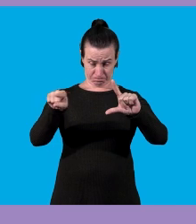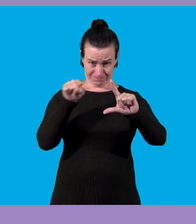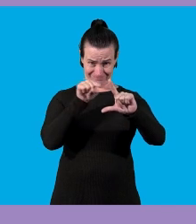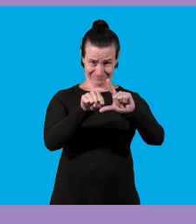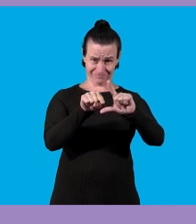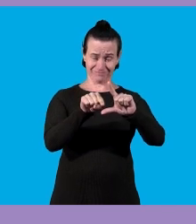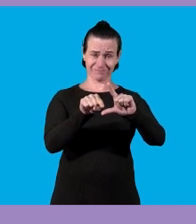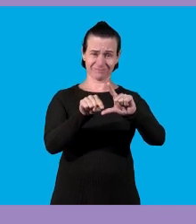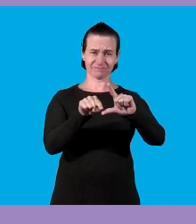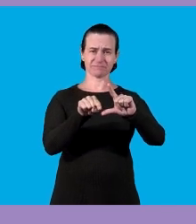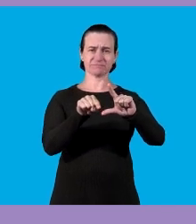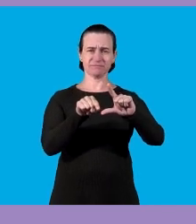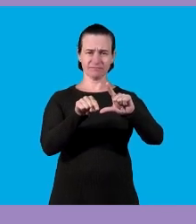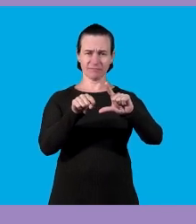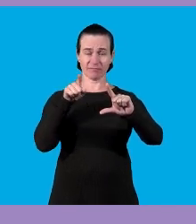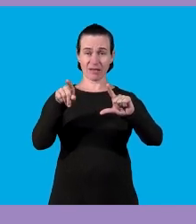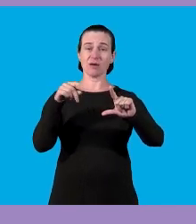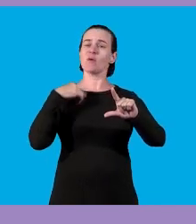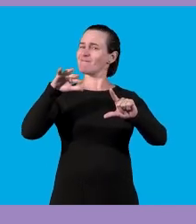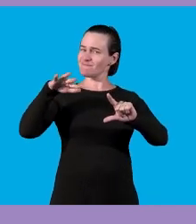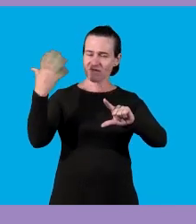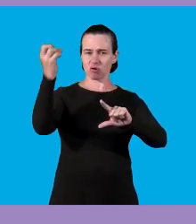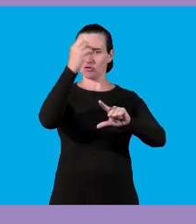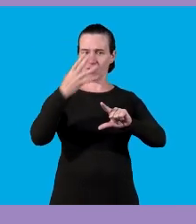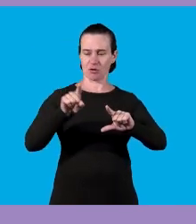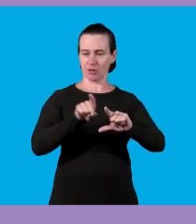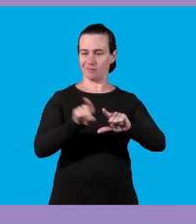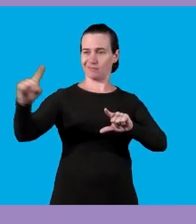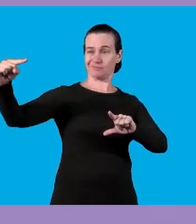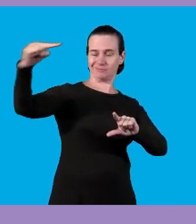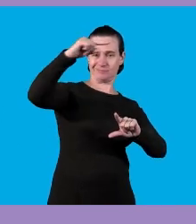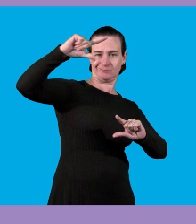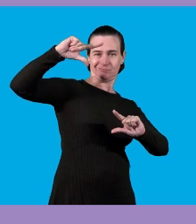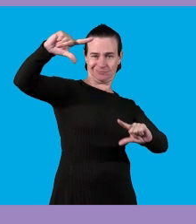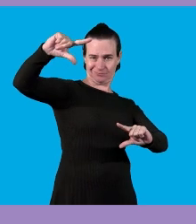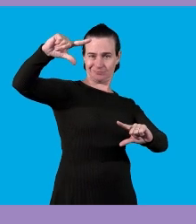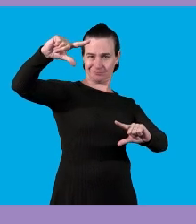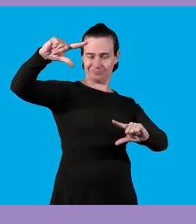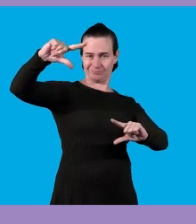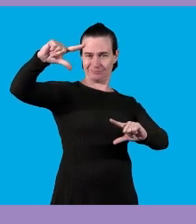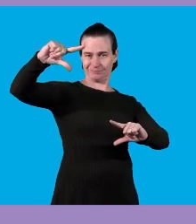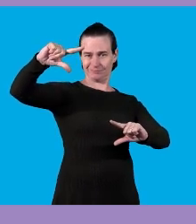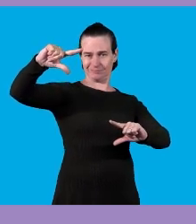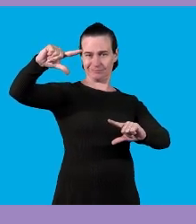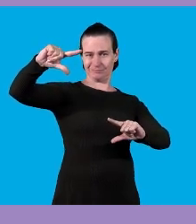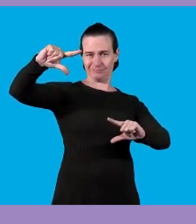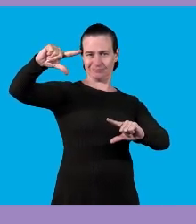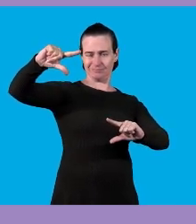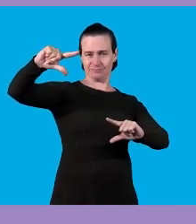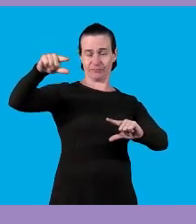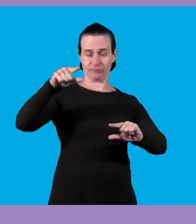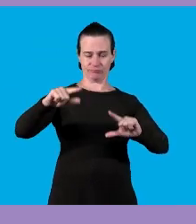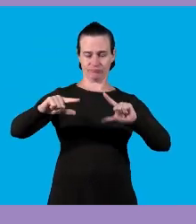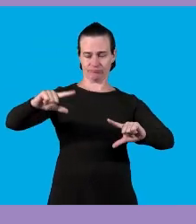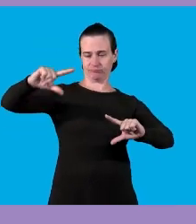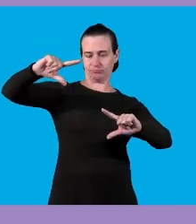there and the angle that we've just calculated, which is the angle KLT, and the